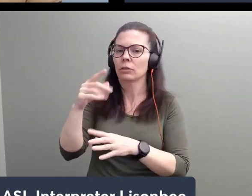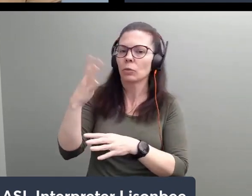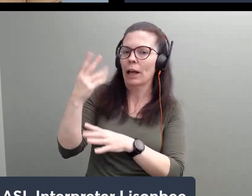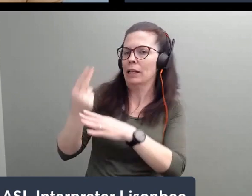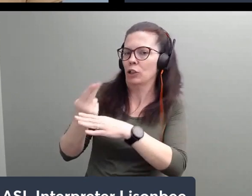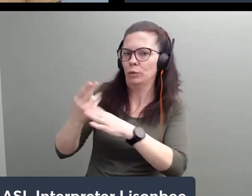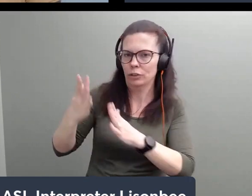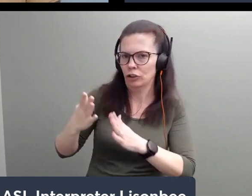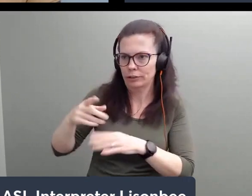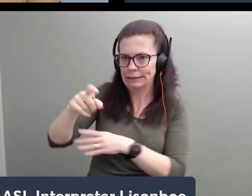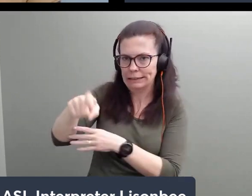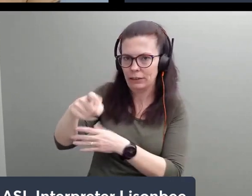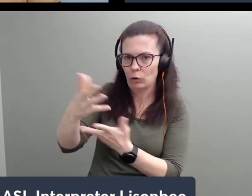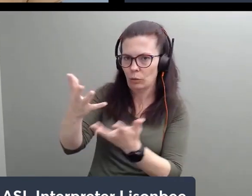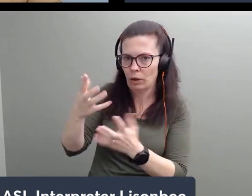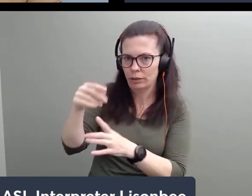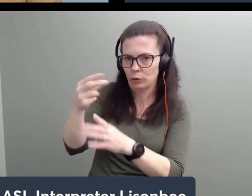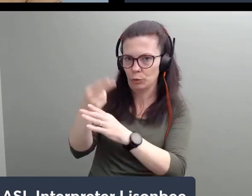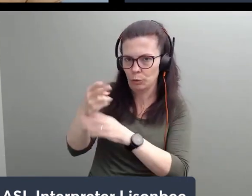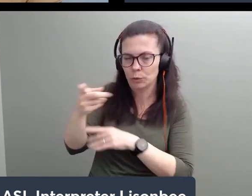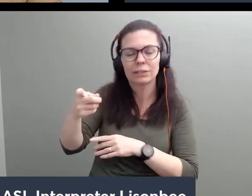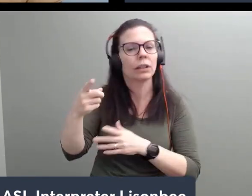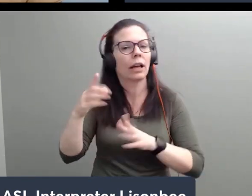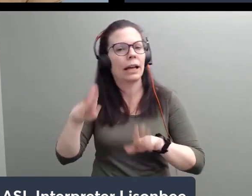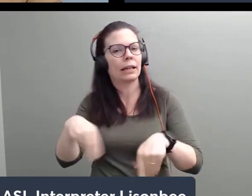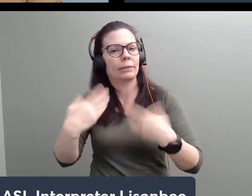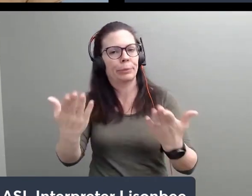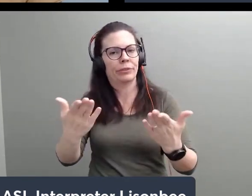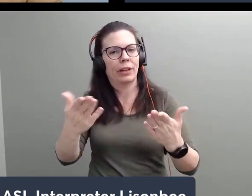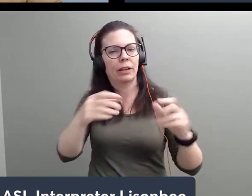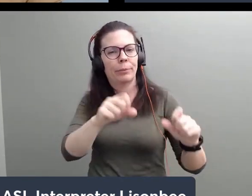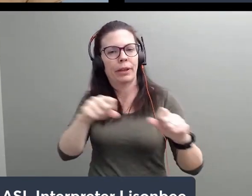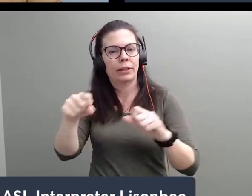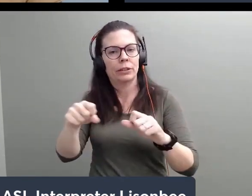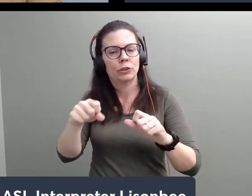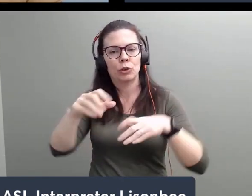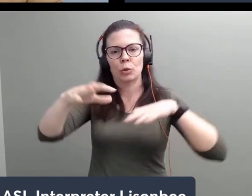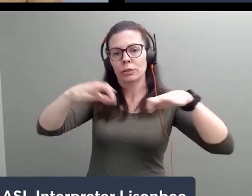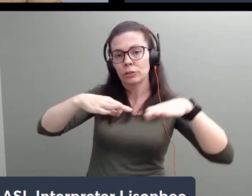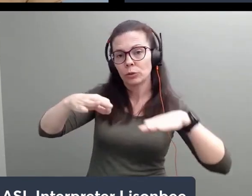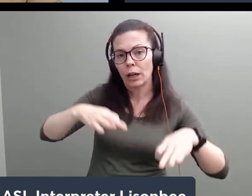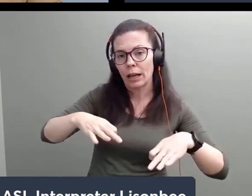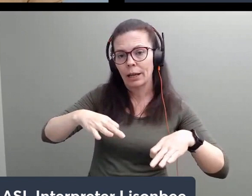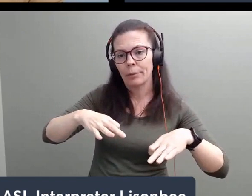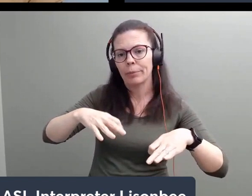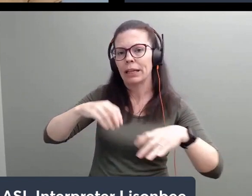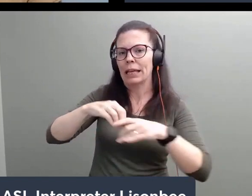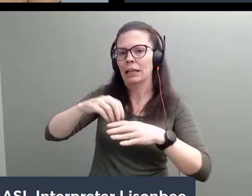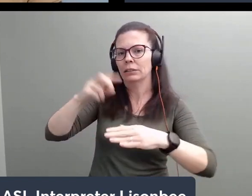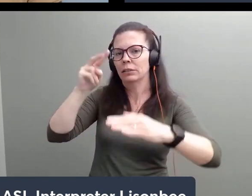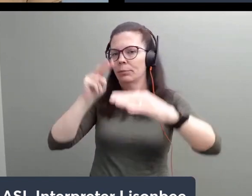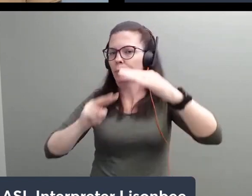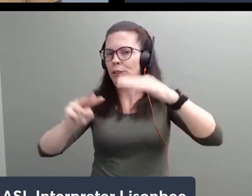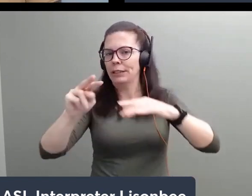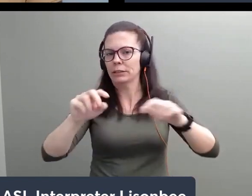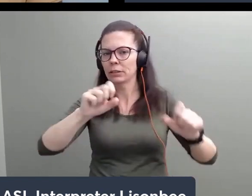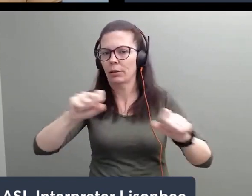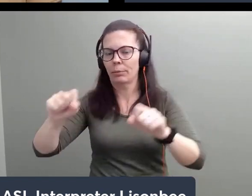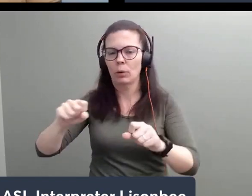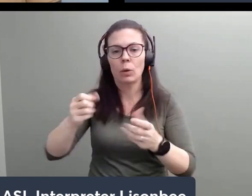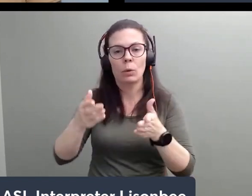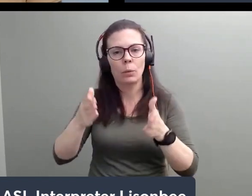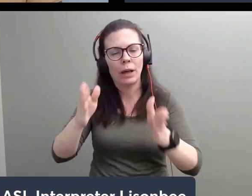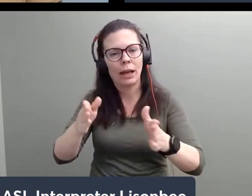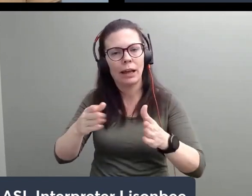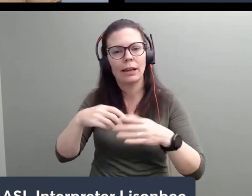it, is because it gives you the ability to describe in a predictable way resource